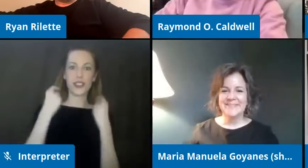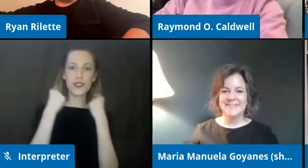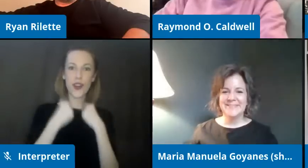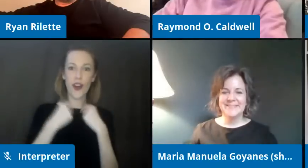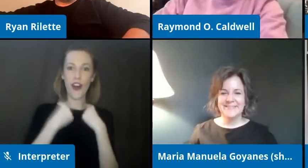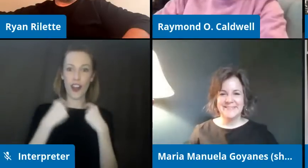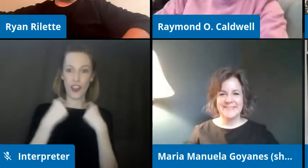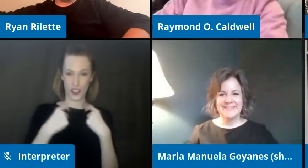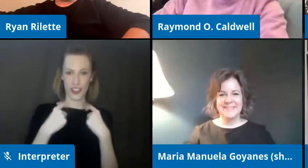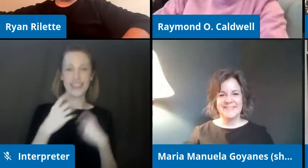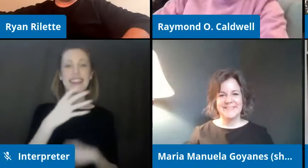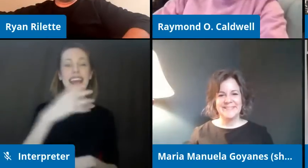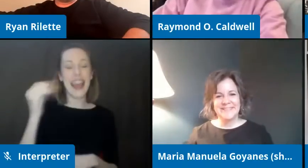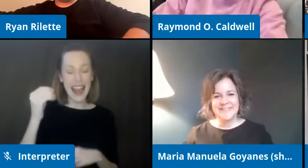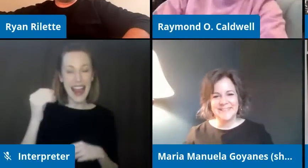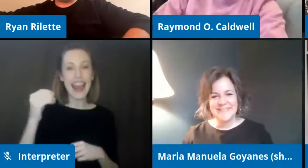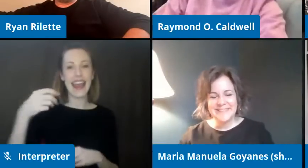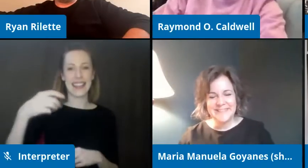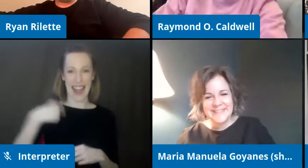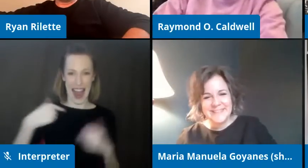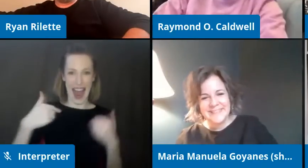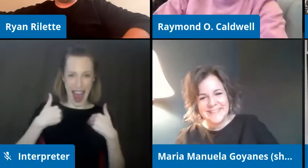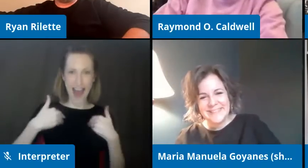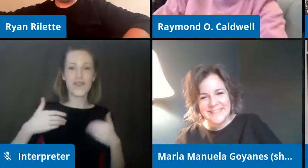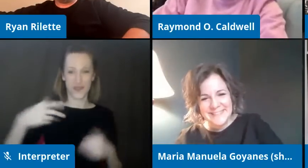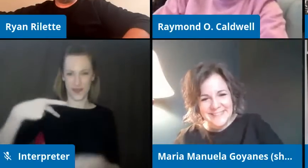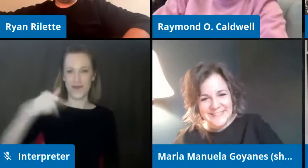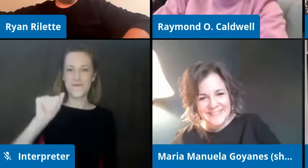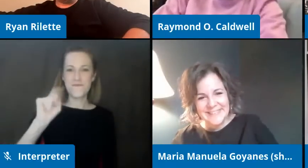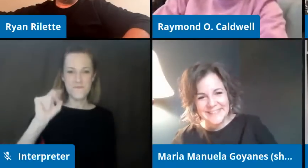wearing pants. So